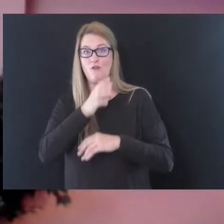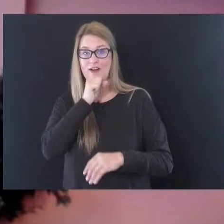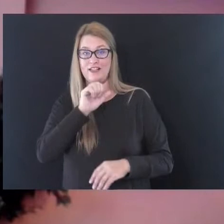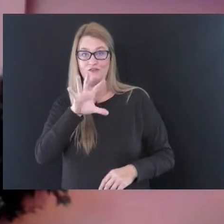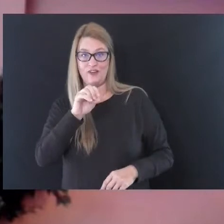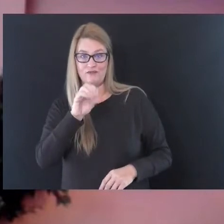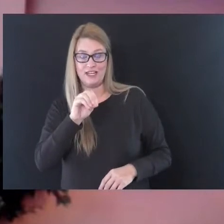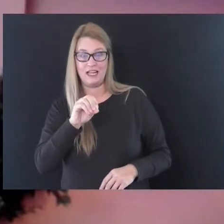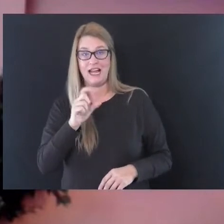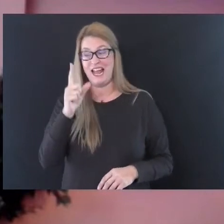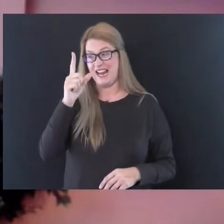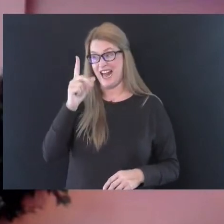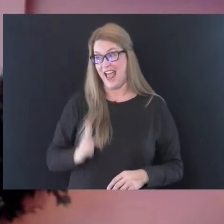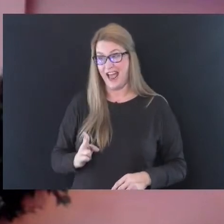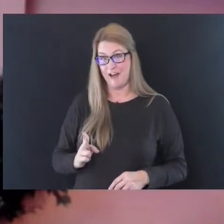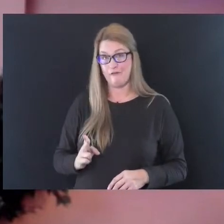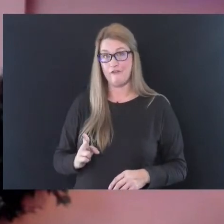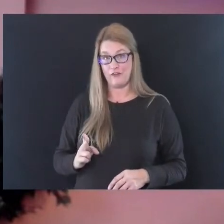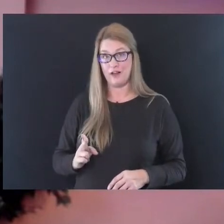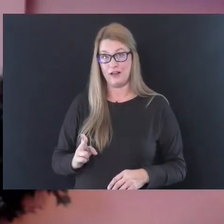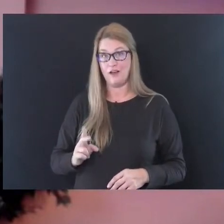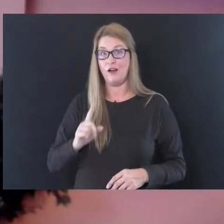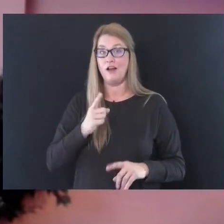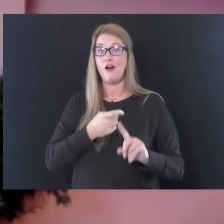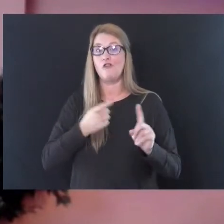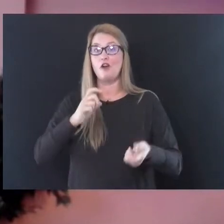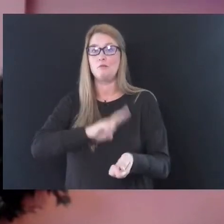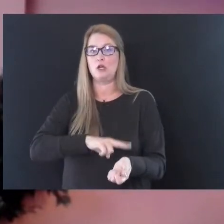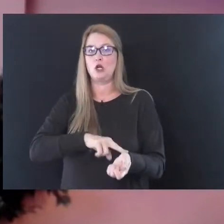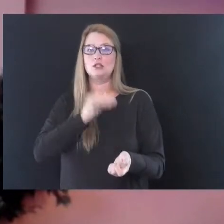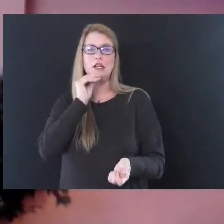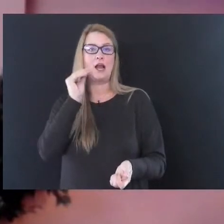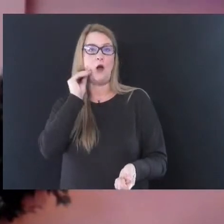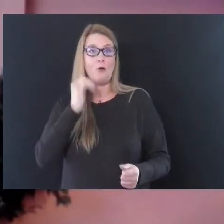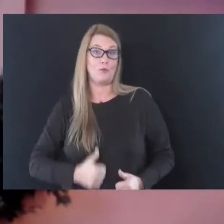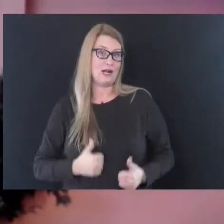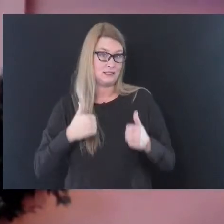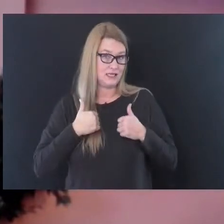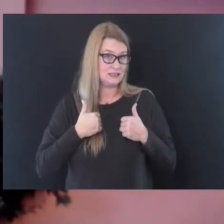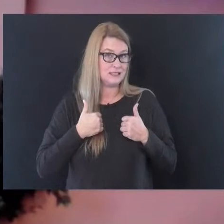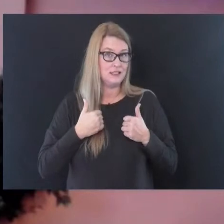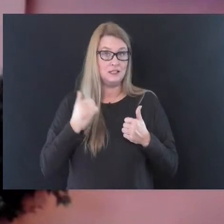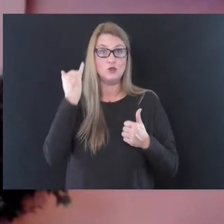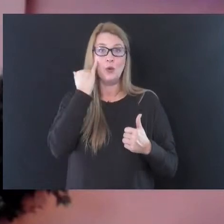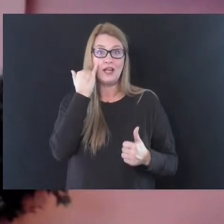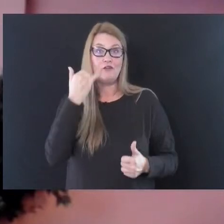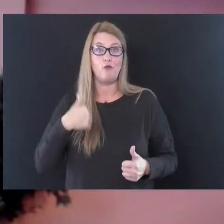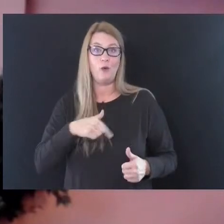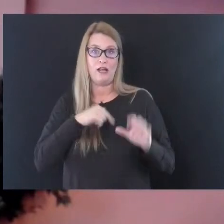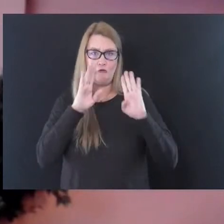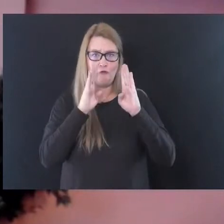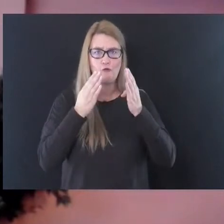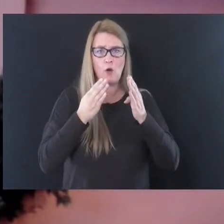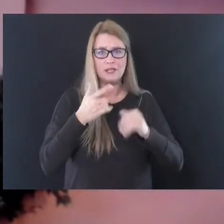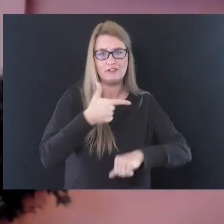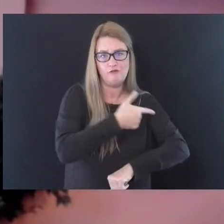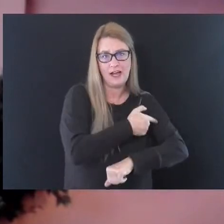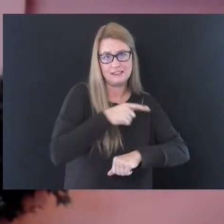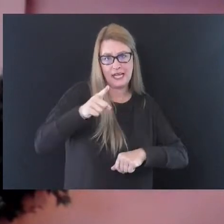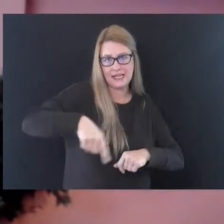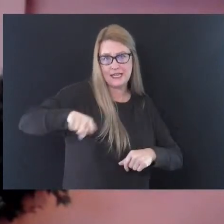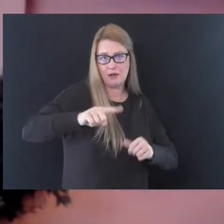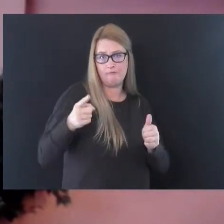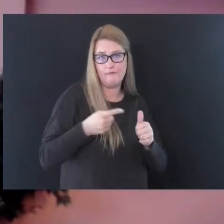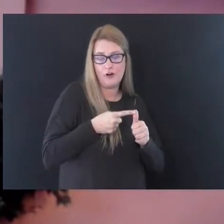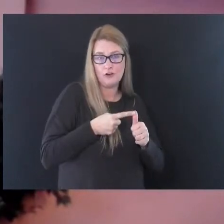half have resulted from nursing home residents. So by vaccinating this really vulnerable and